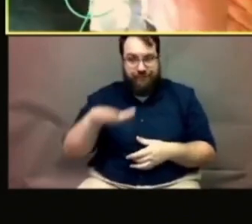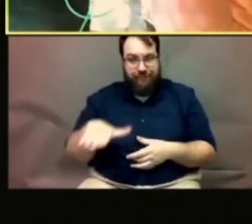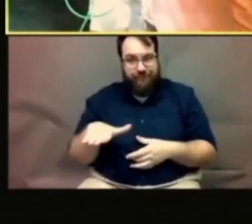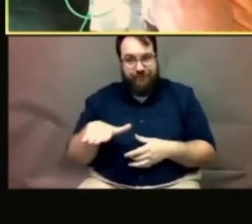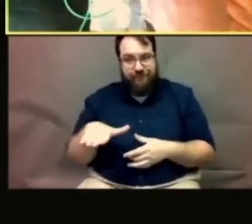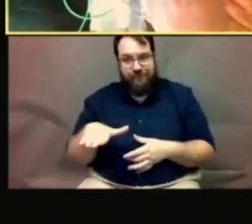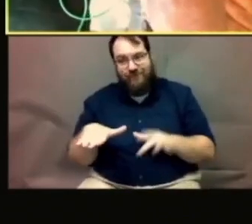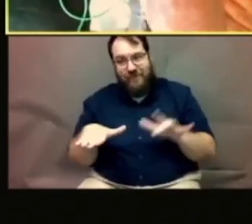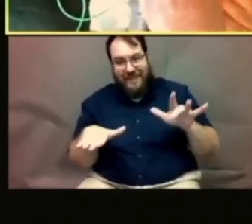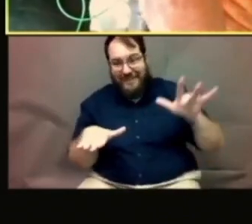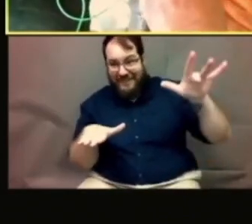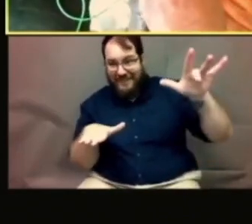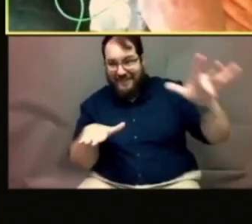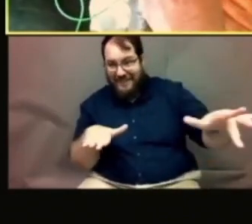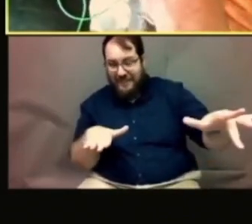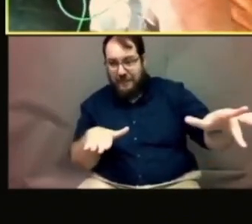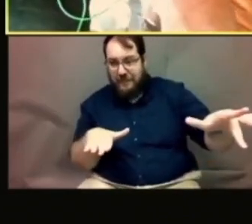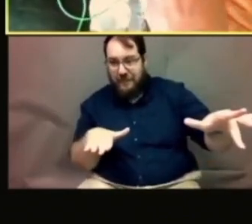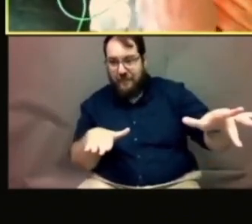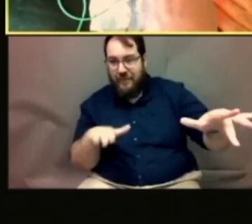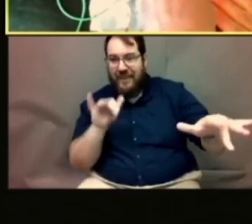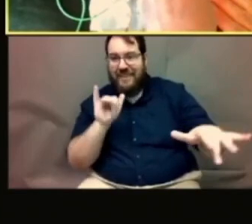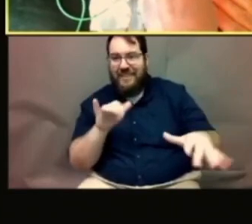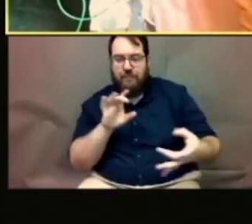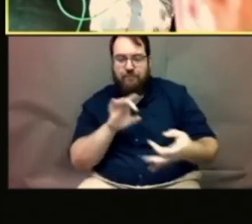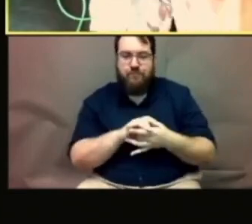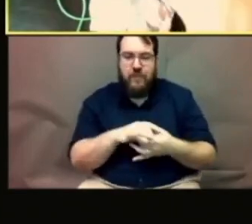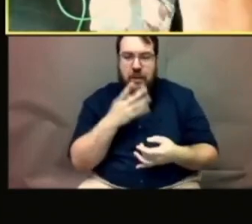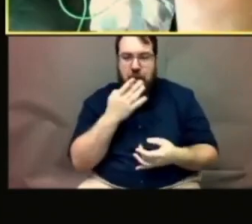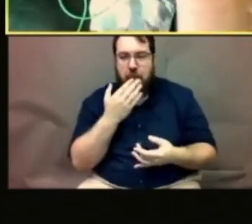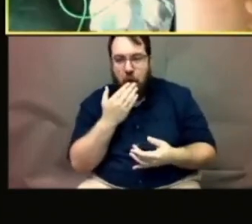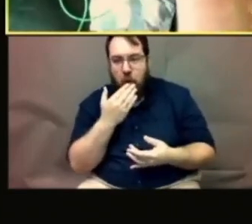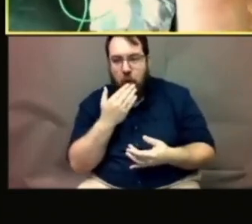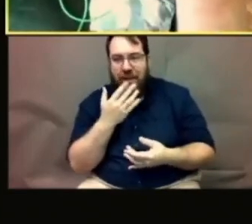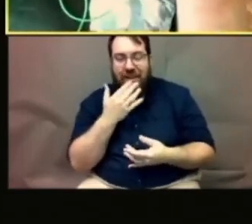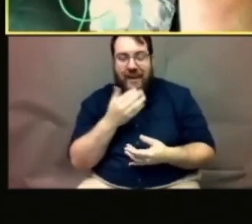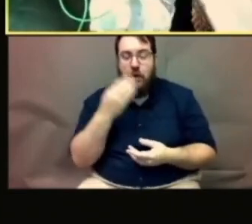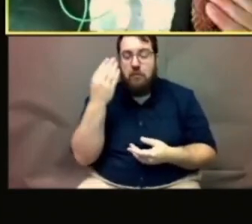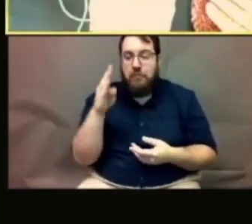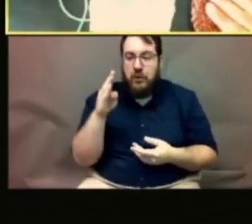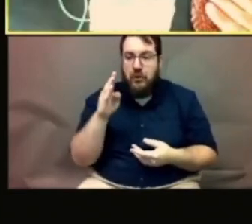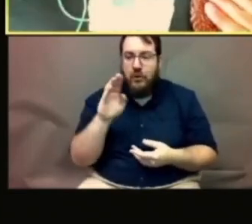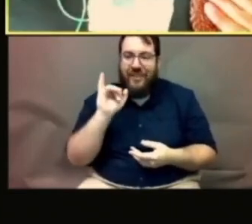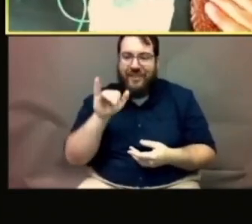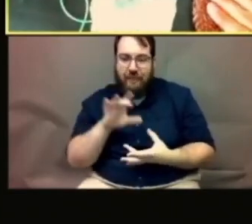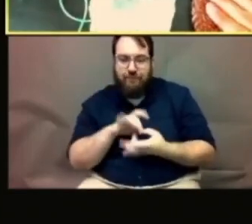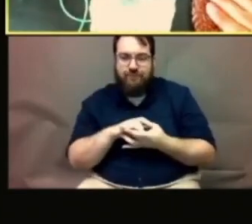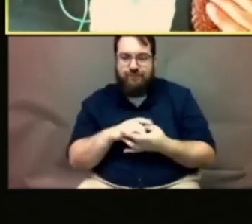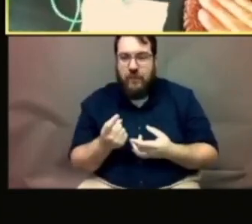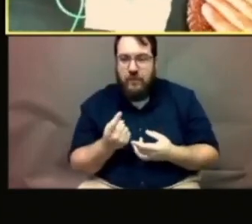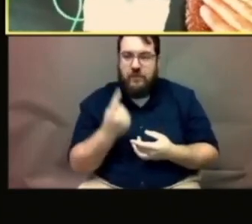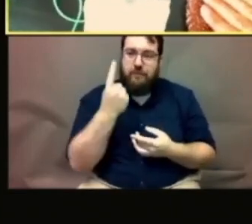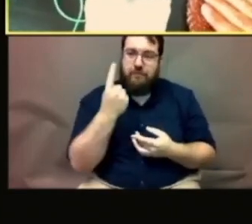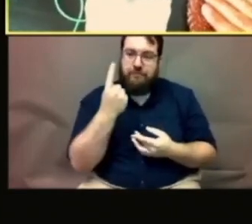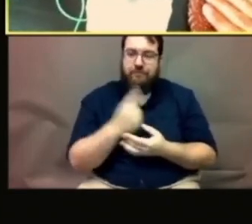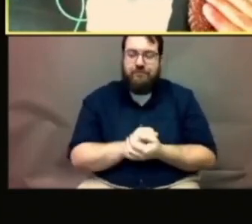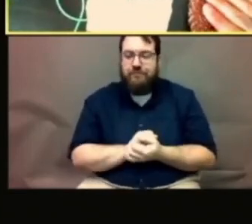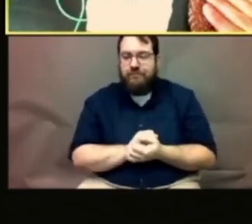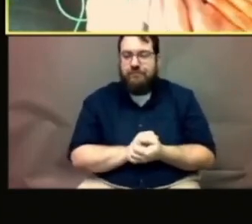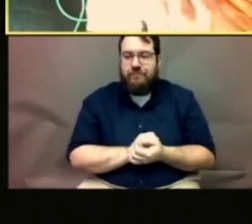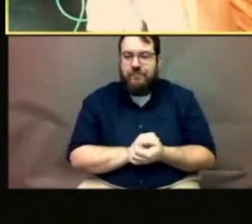touch, this one is connected to the blue wire, connected to up. If you can see that, just